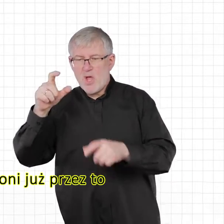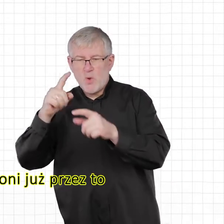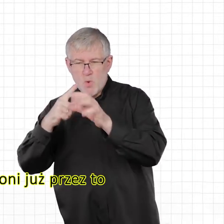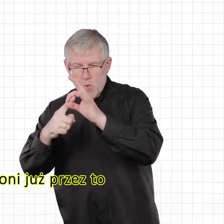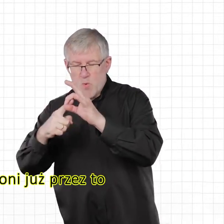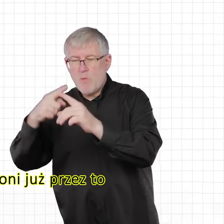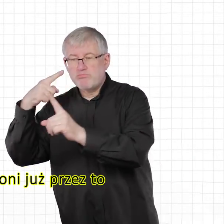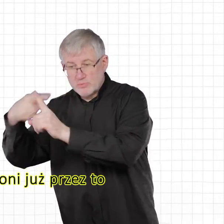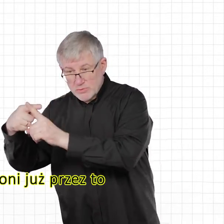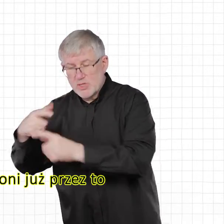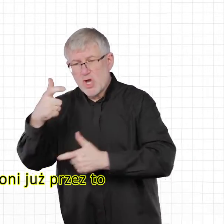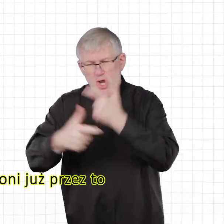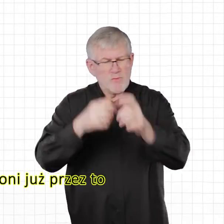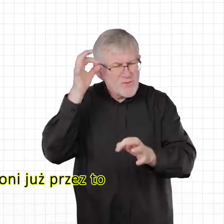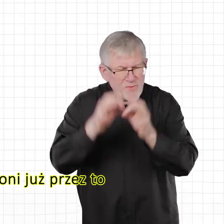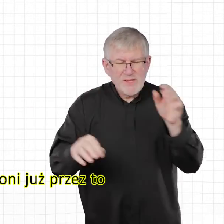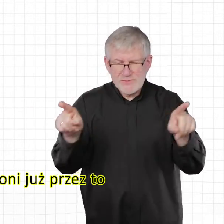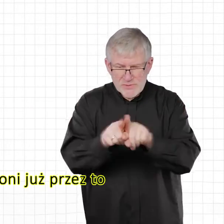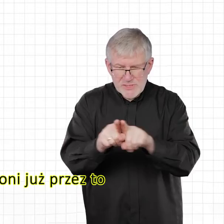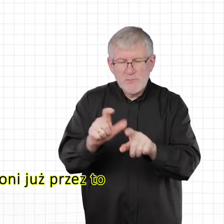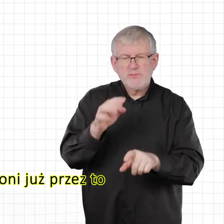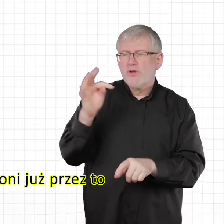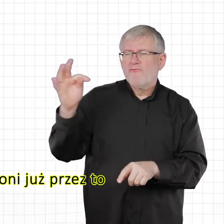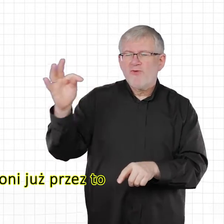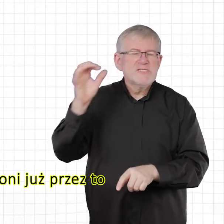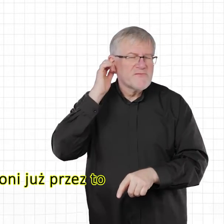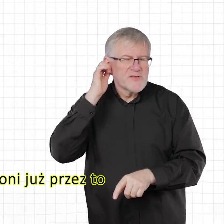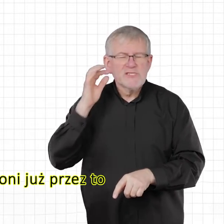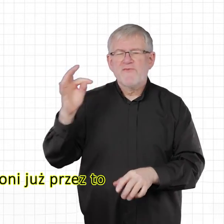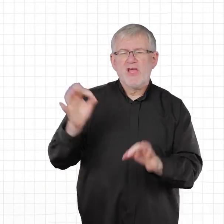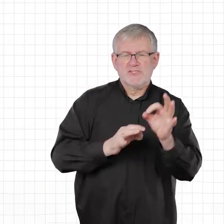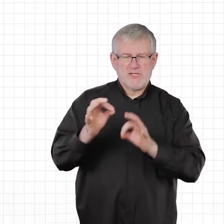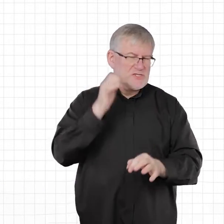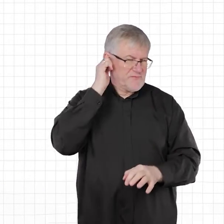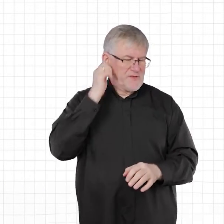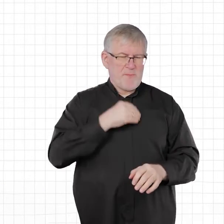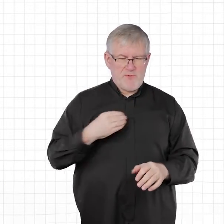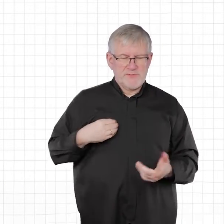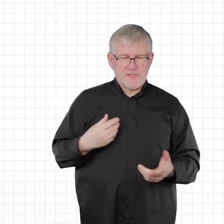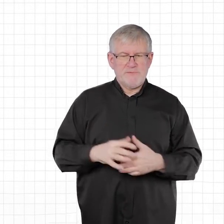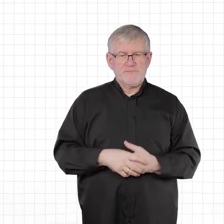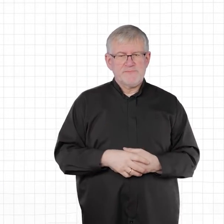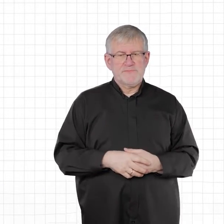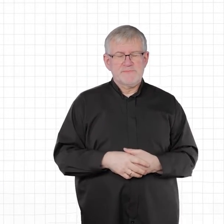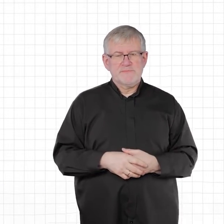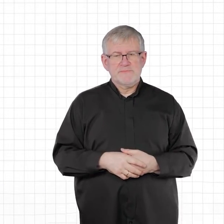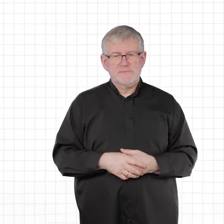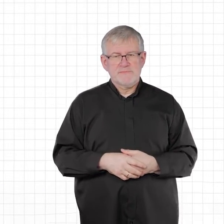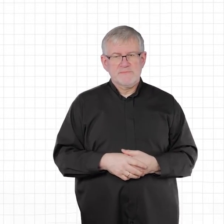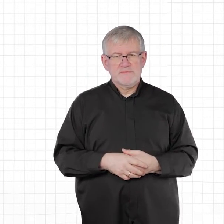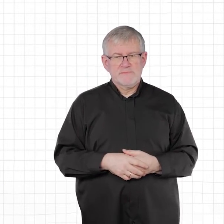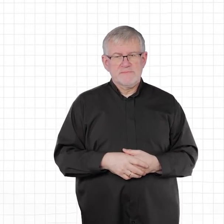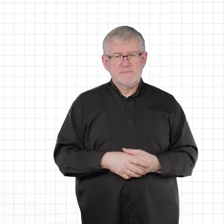this group has already kind of paved the way, and now we might just kind of follow in their footsteps and claim what we